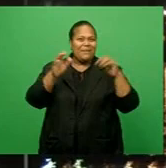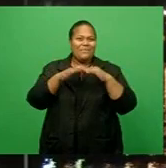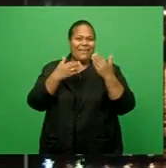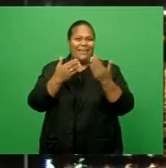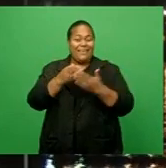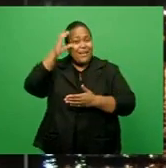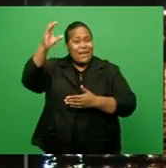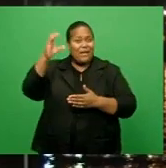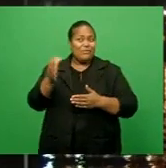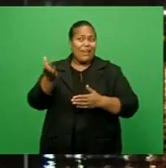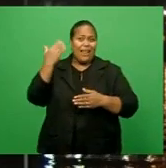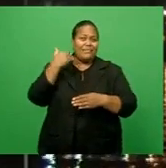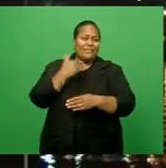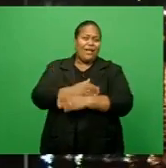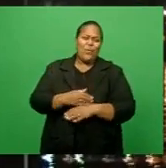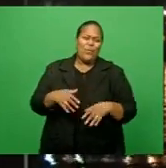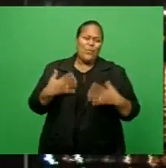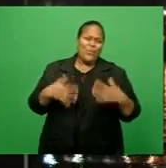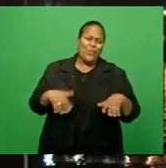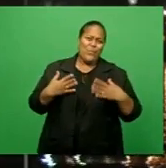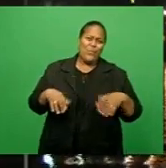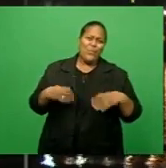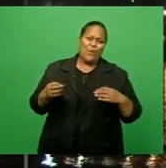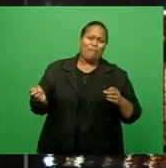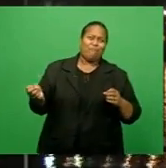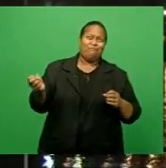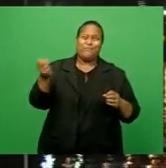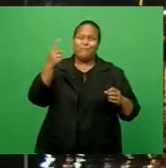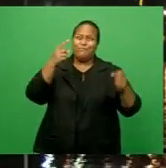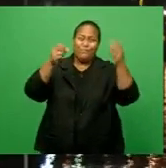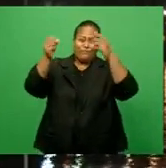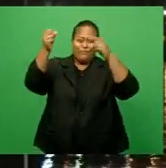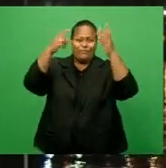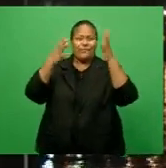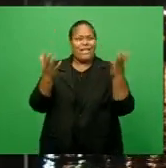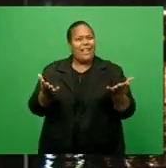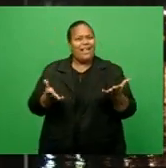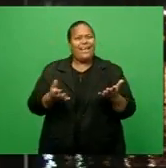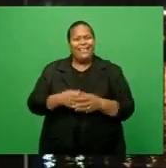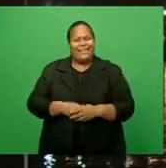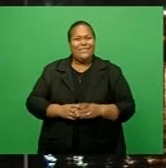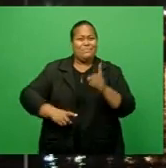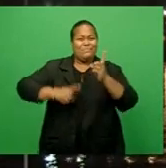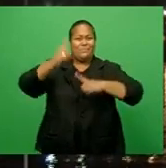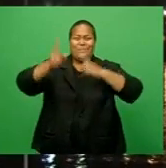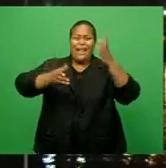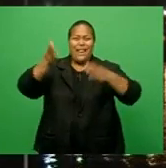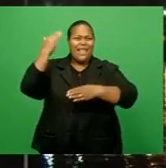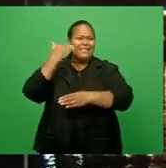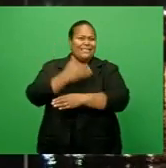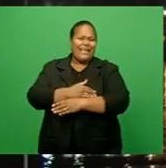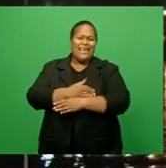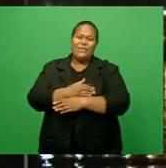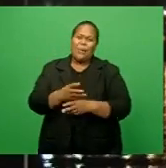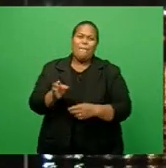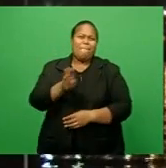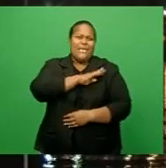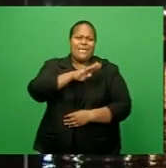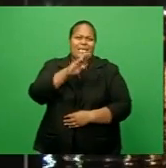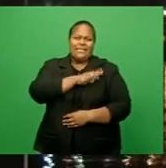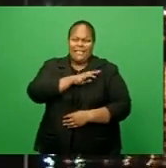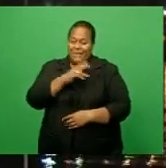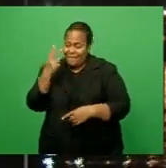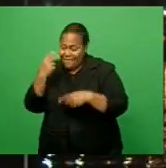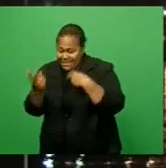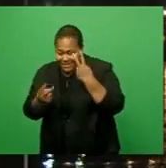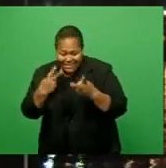with magnificent fireworks last night. The streets were full of Fijians visiting friends and children playing with fireworks. FBC News